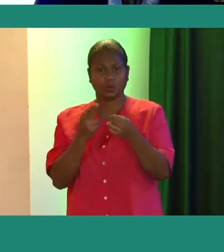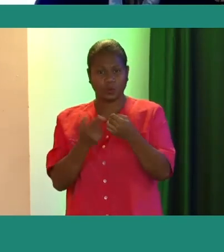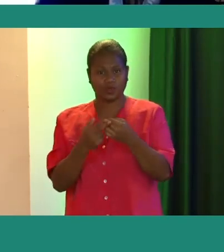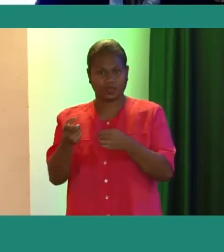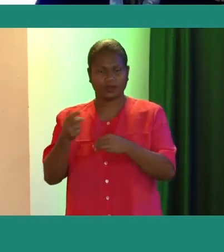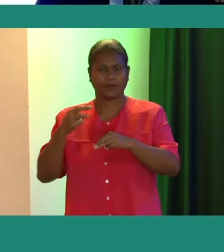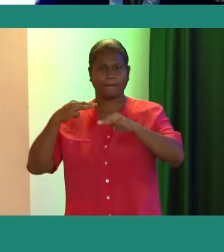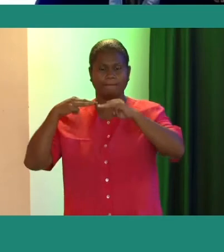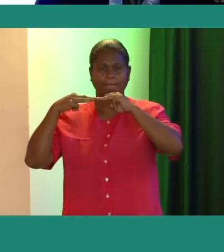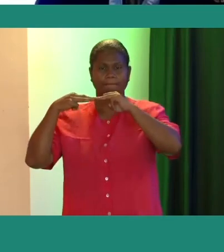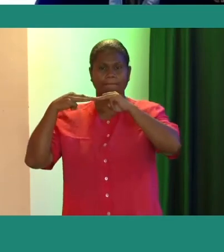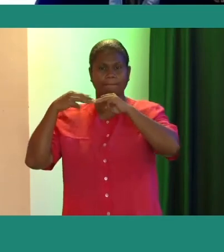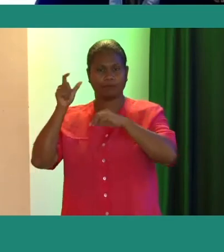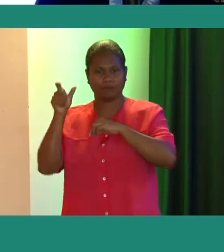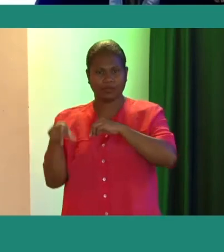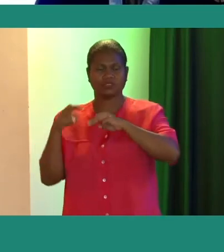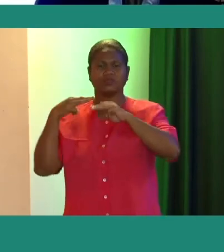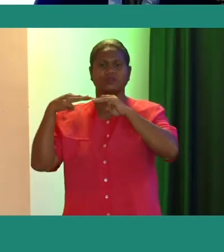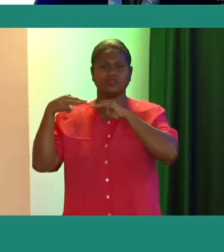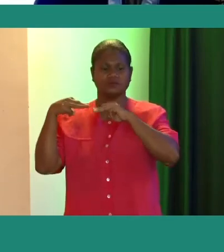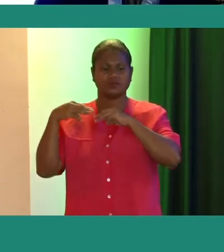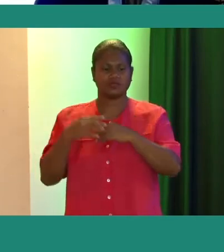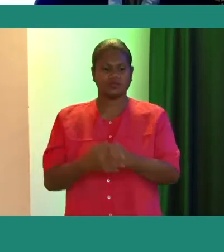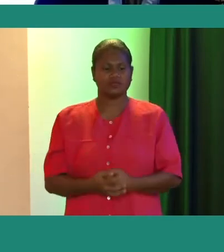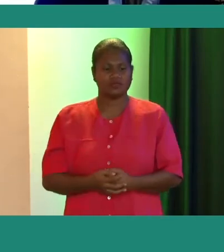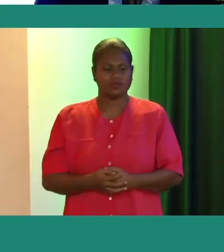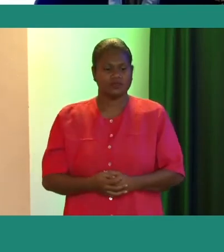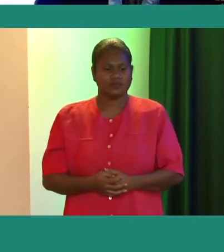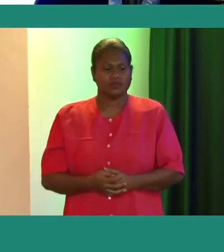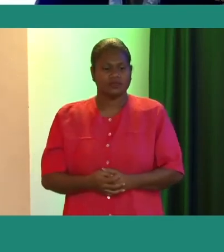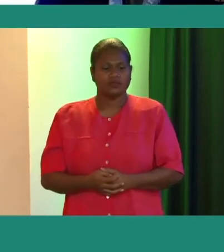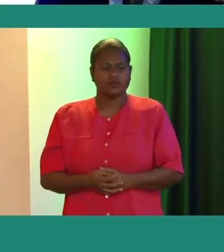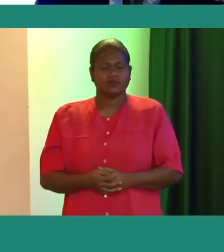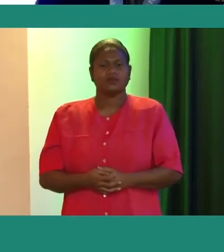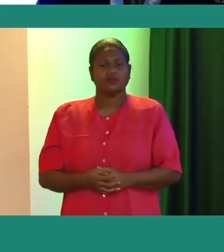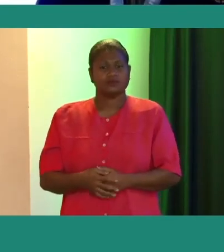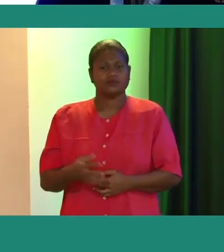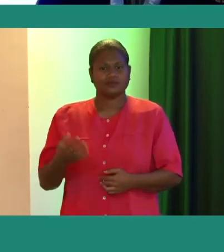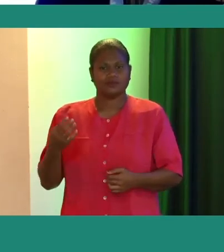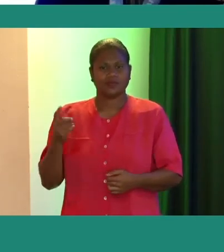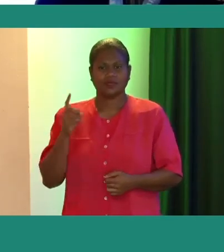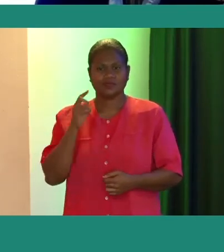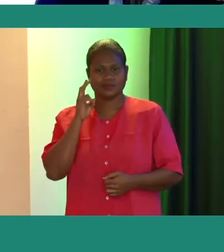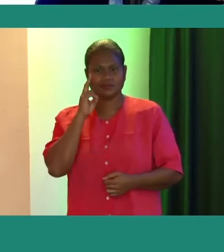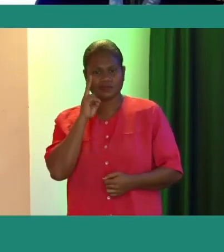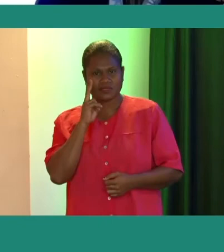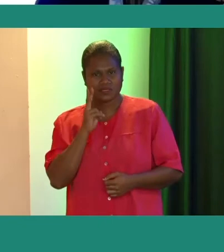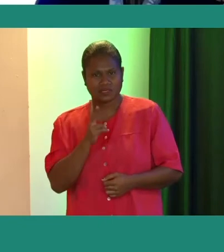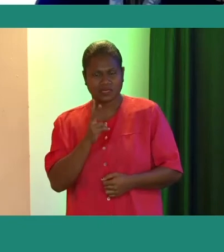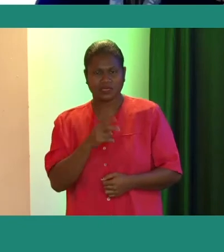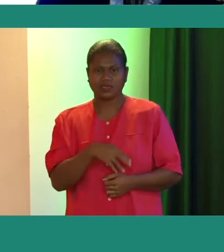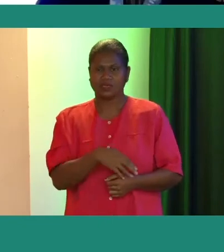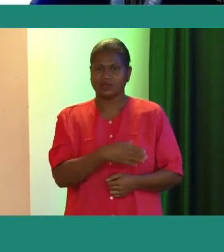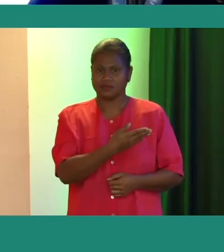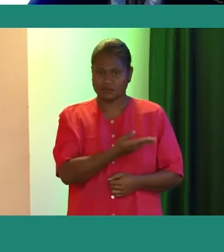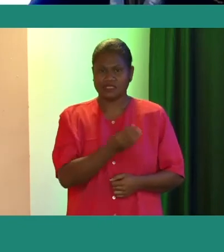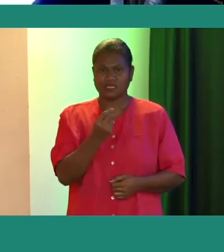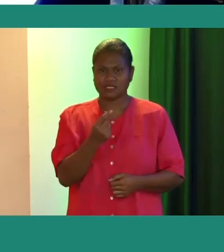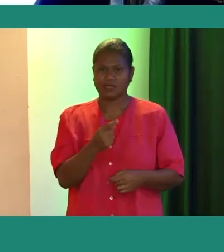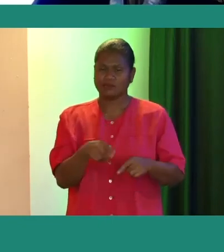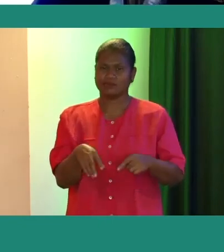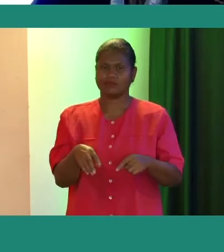our lessons are also transferable, and we've actually have some evidence to show what's working now and some of the